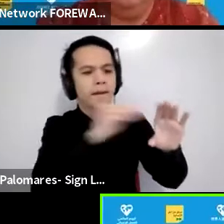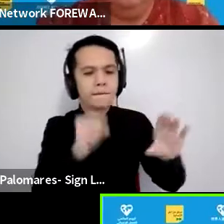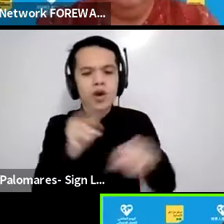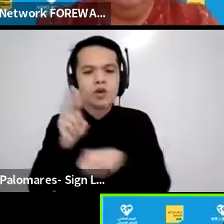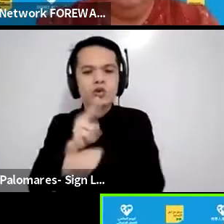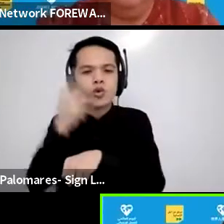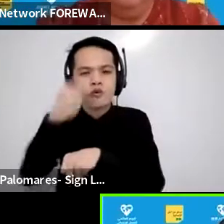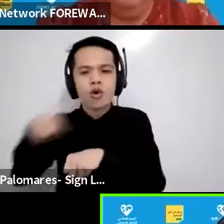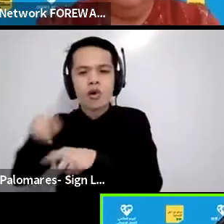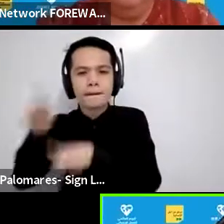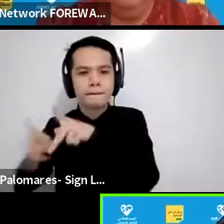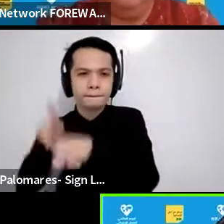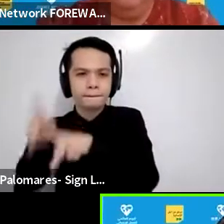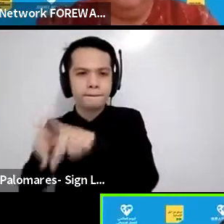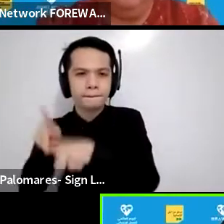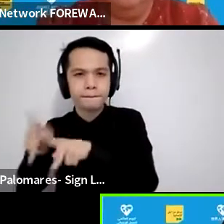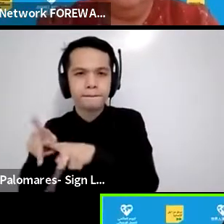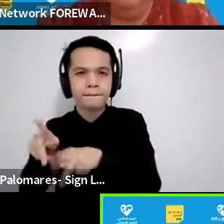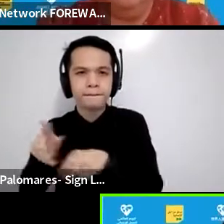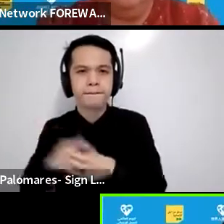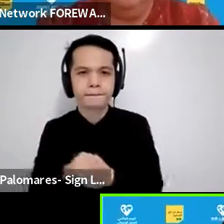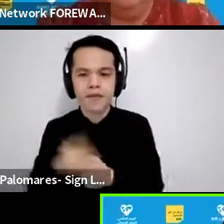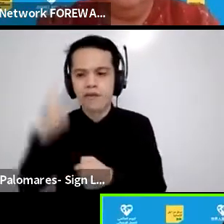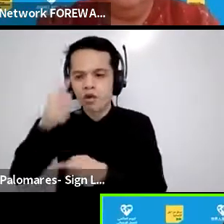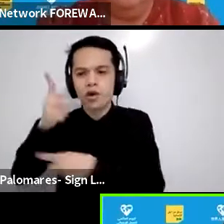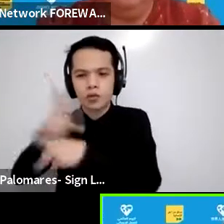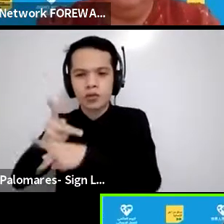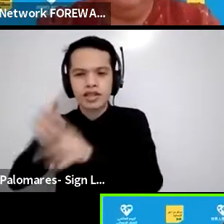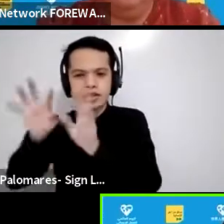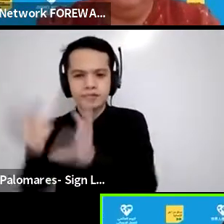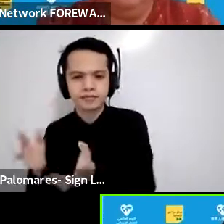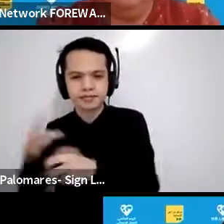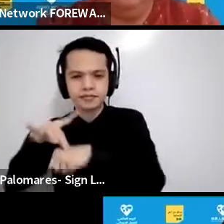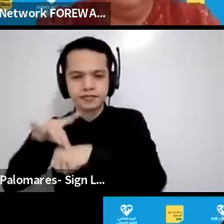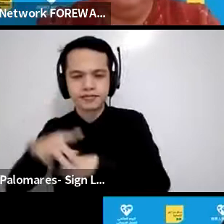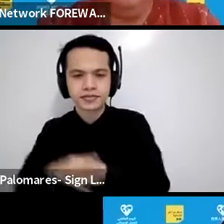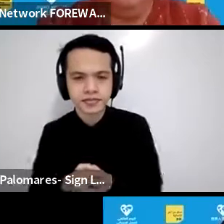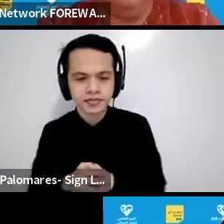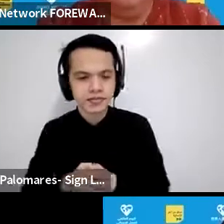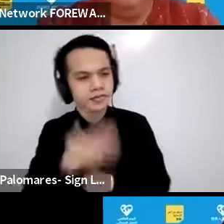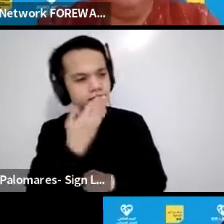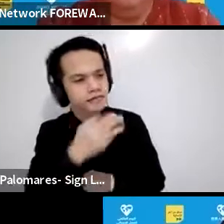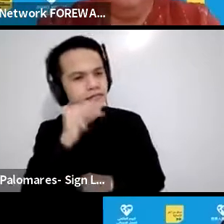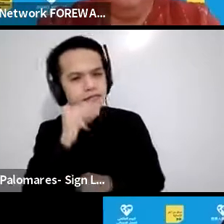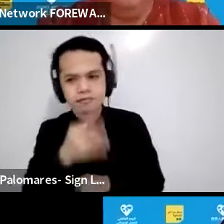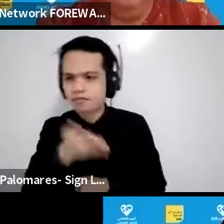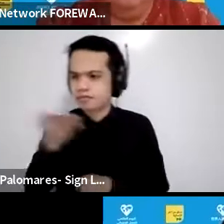the people and to protect the planet. Thank you, Mitzi. Danica?